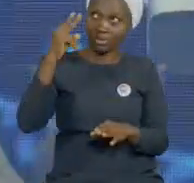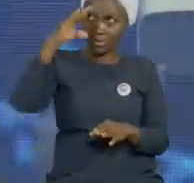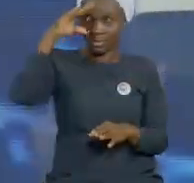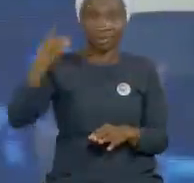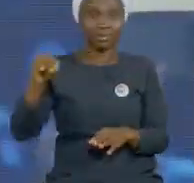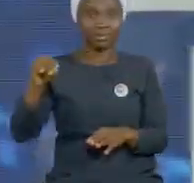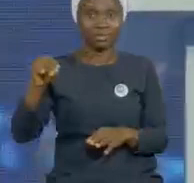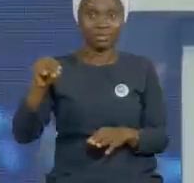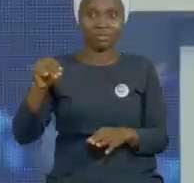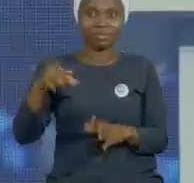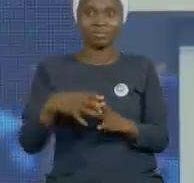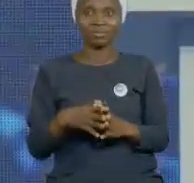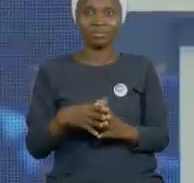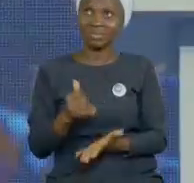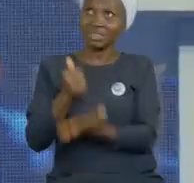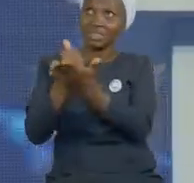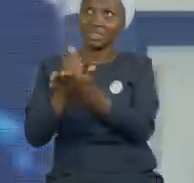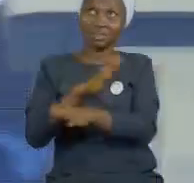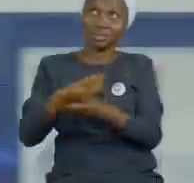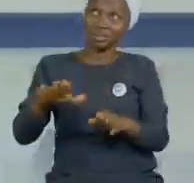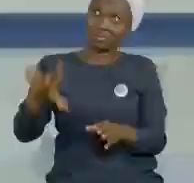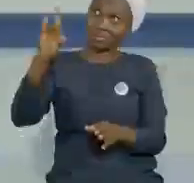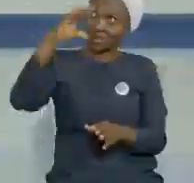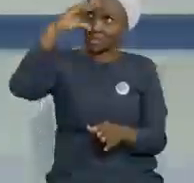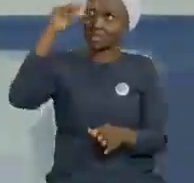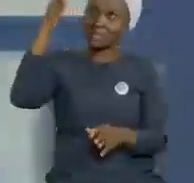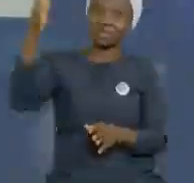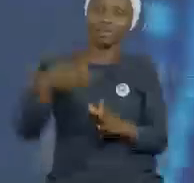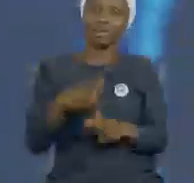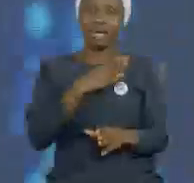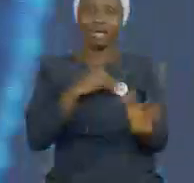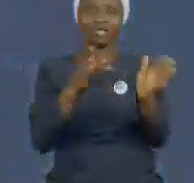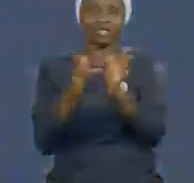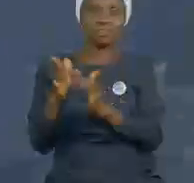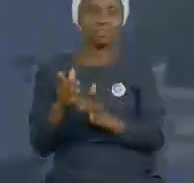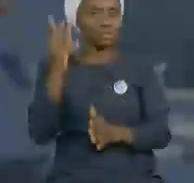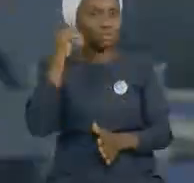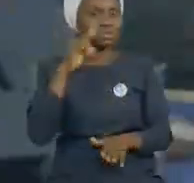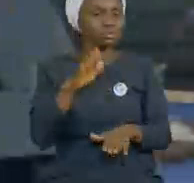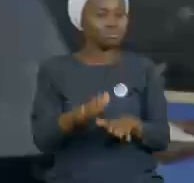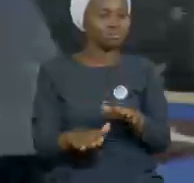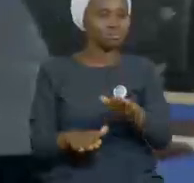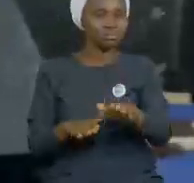Hell did not locate him. And Jesus was walking.